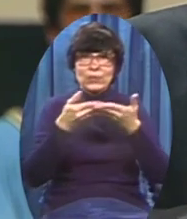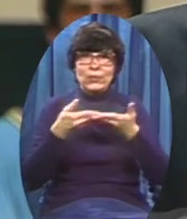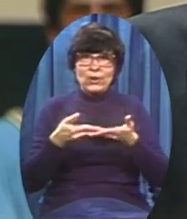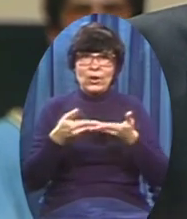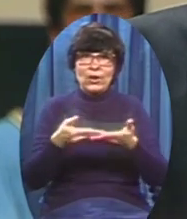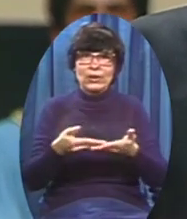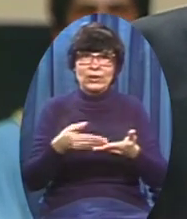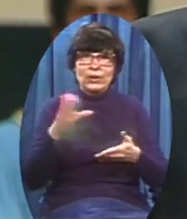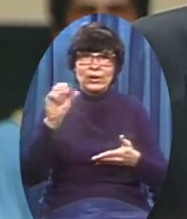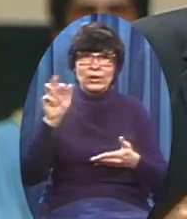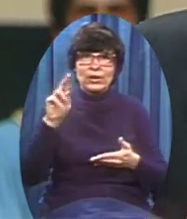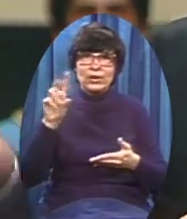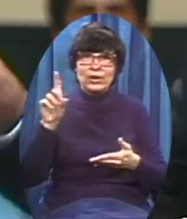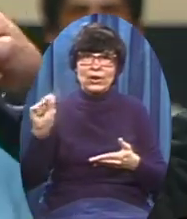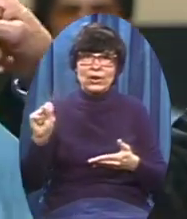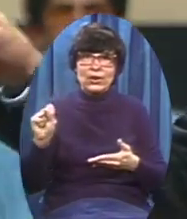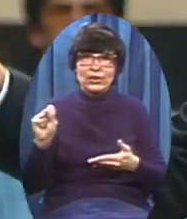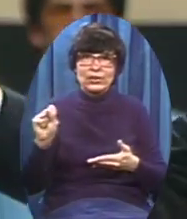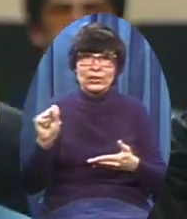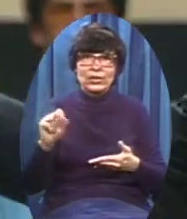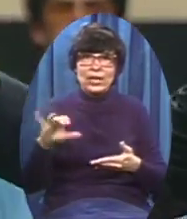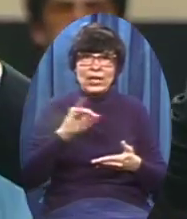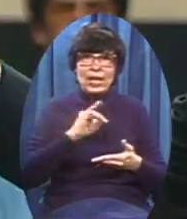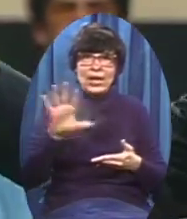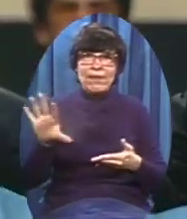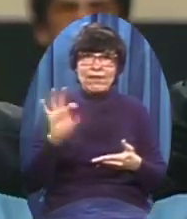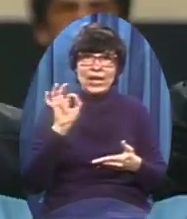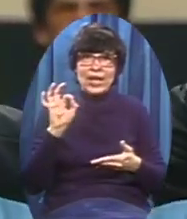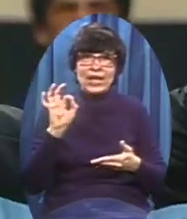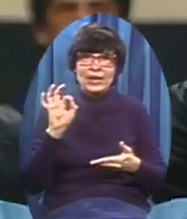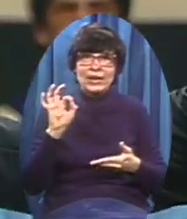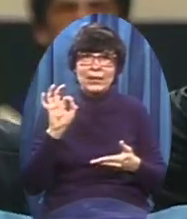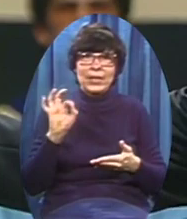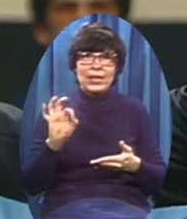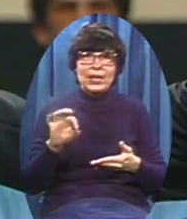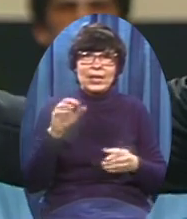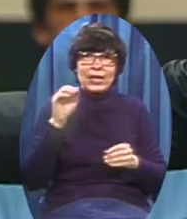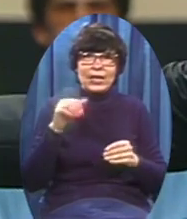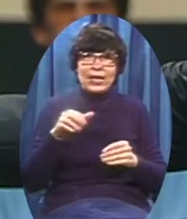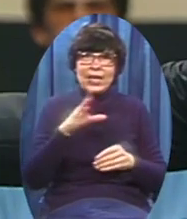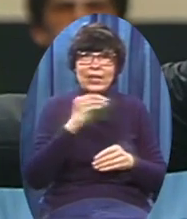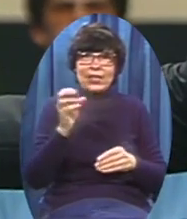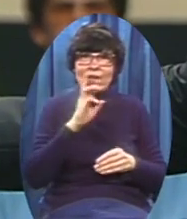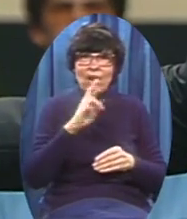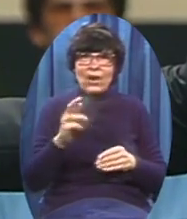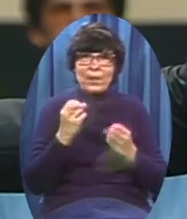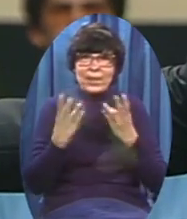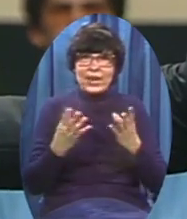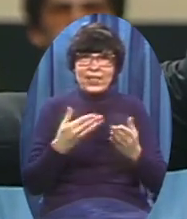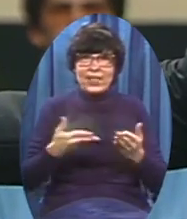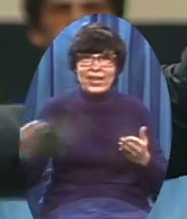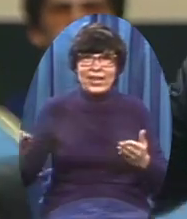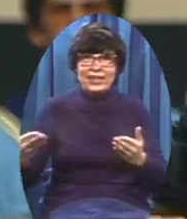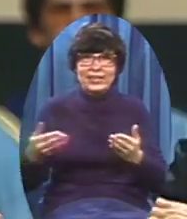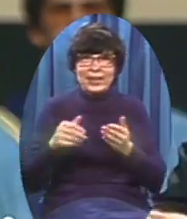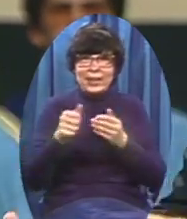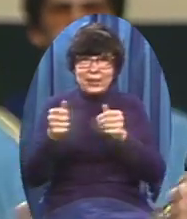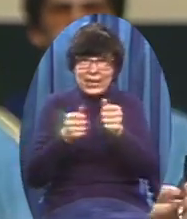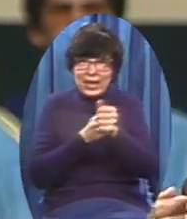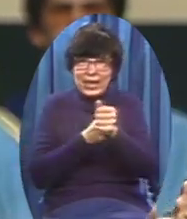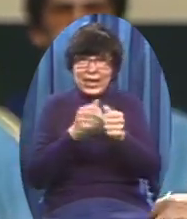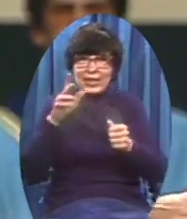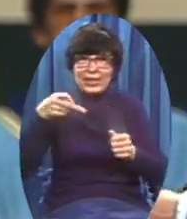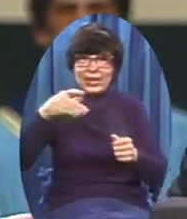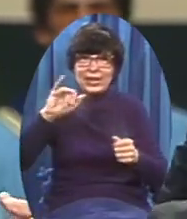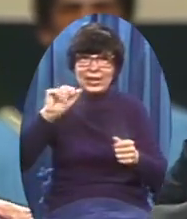I said, Ann, where'd you get those? She said, right over behind the piano. She said, if you'll help me move that piano. I said, there's a lots of them over there. So I went over, you